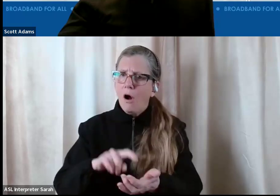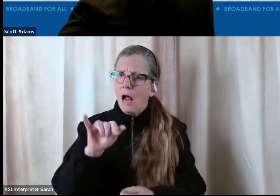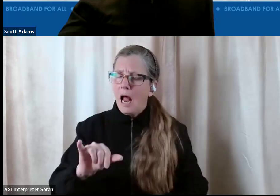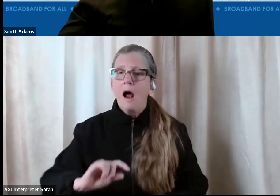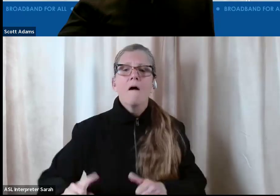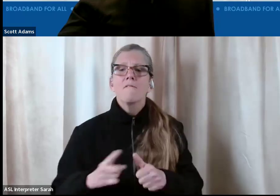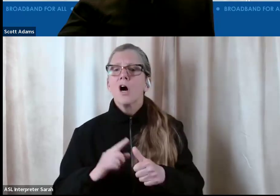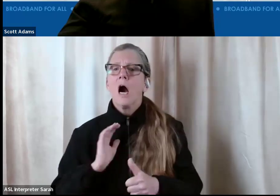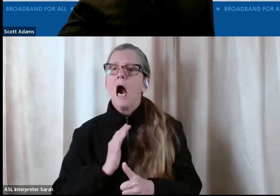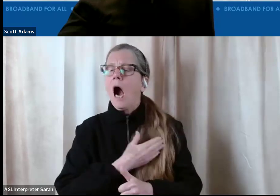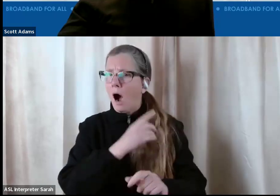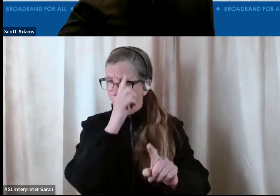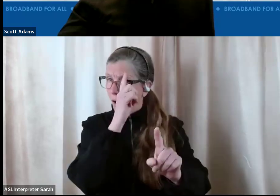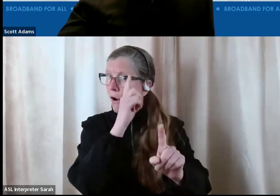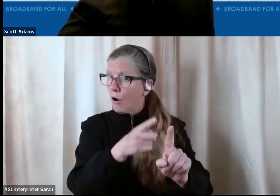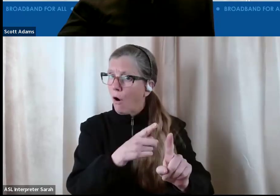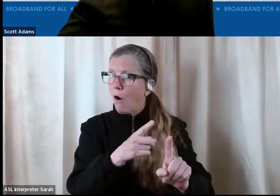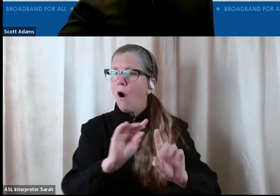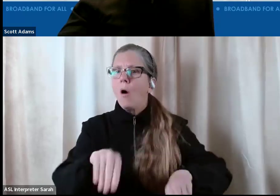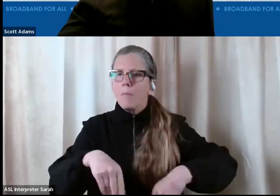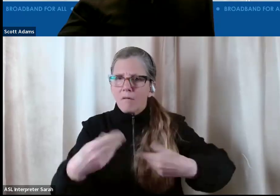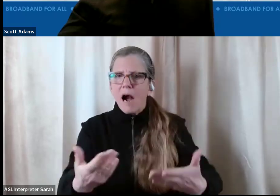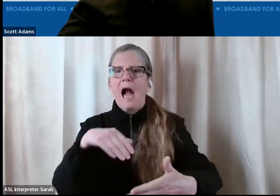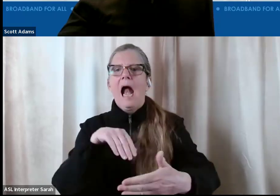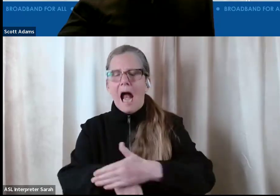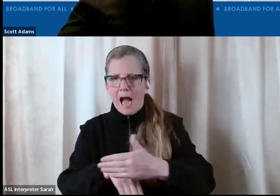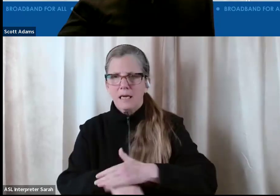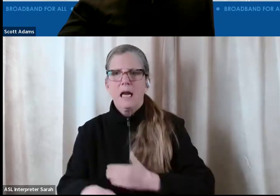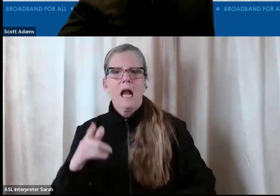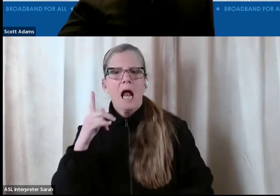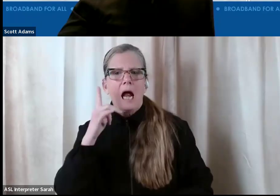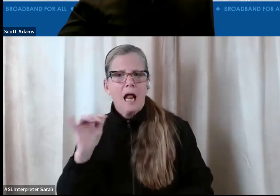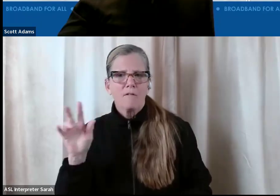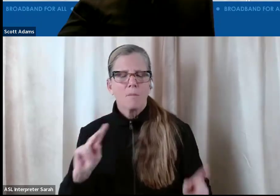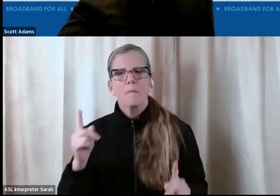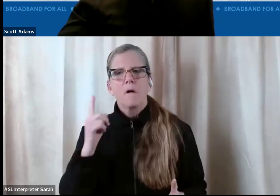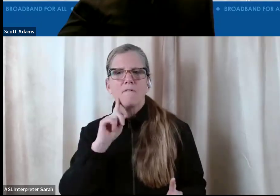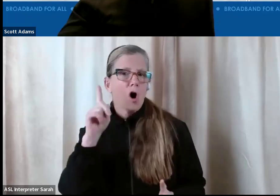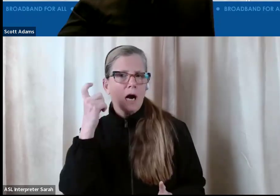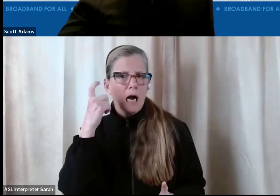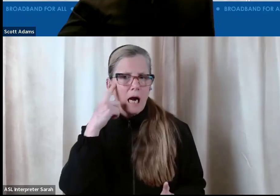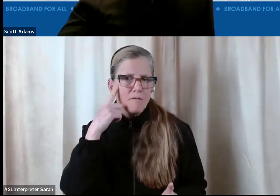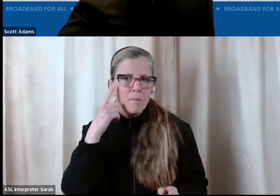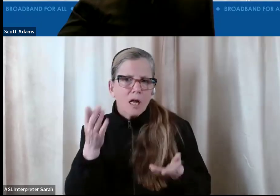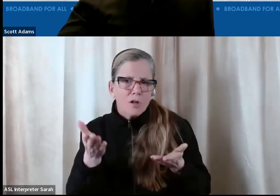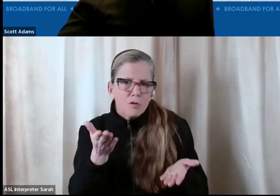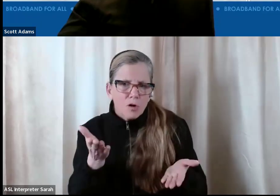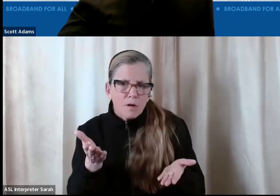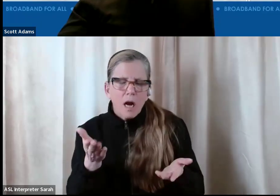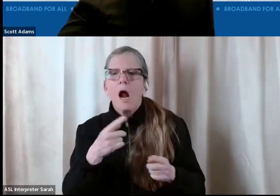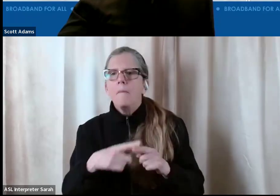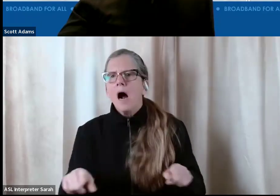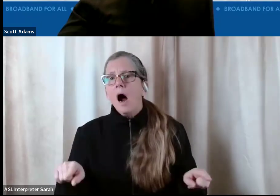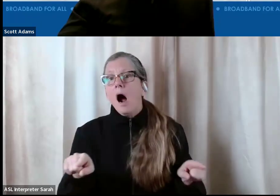is to provide access to Californians for government services. However, there is always a